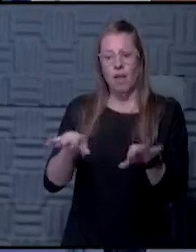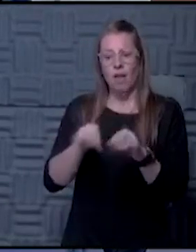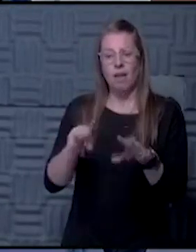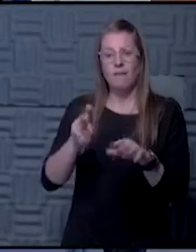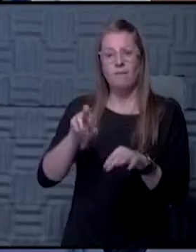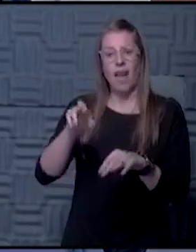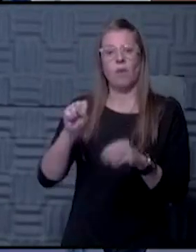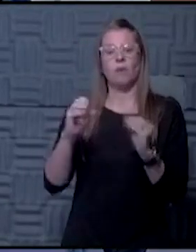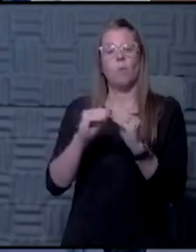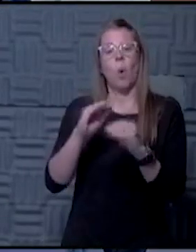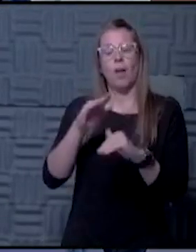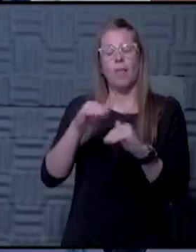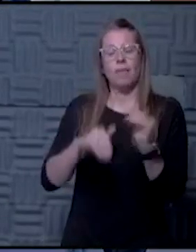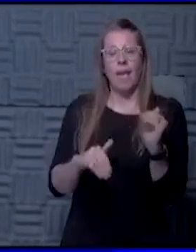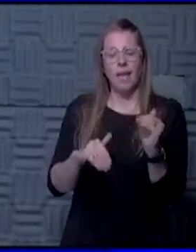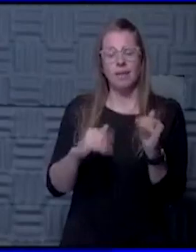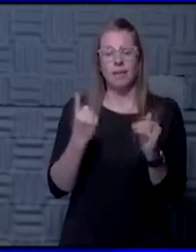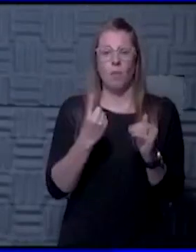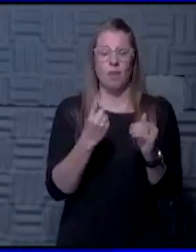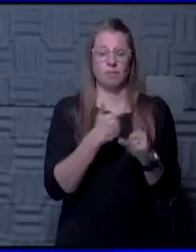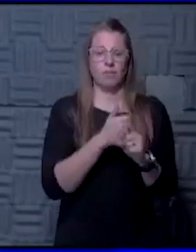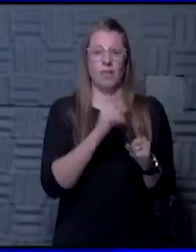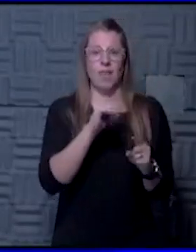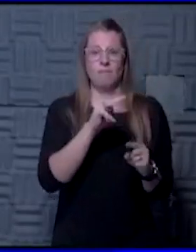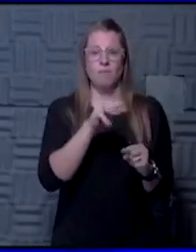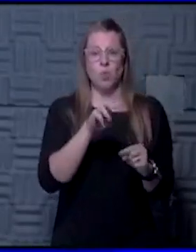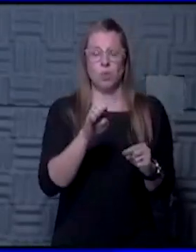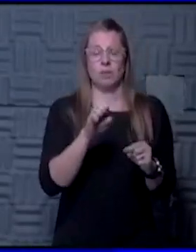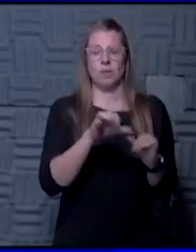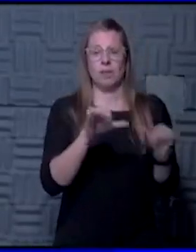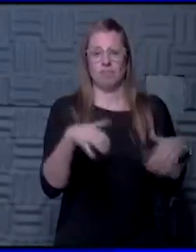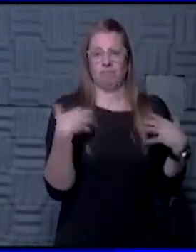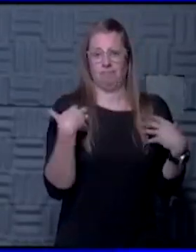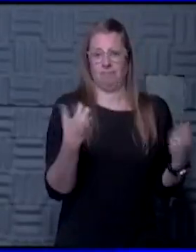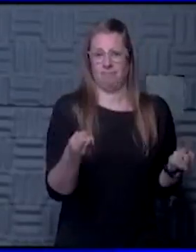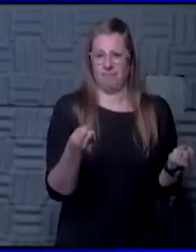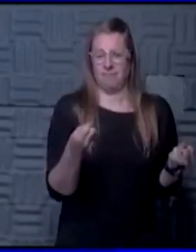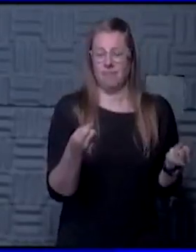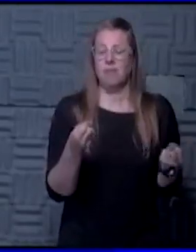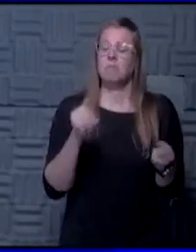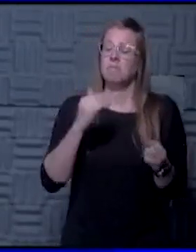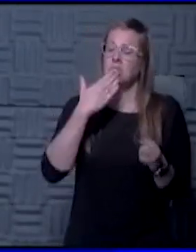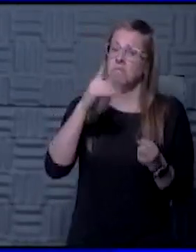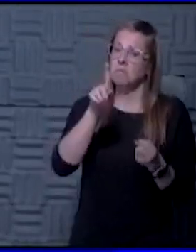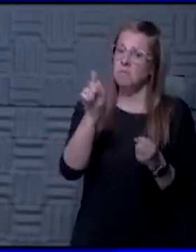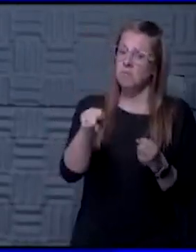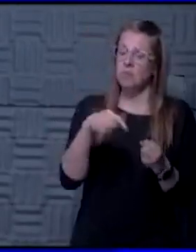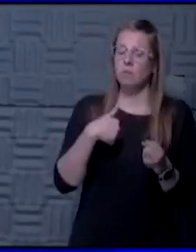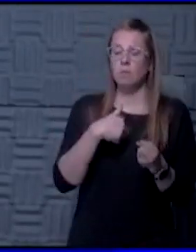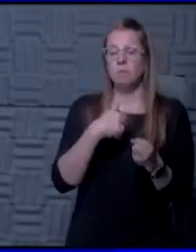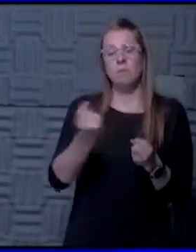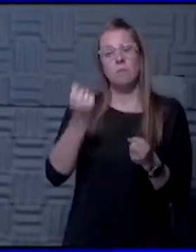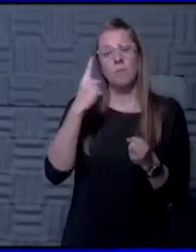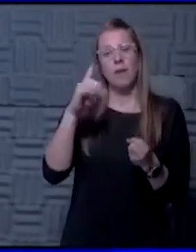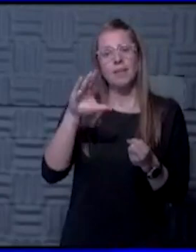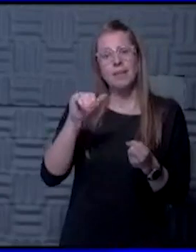that's healthier or has a better immune system? Yeah, that's a very good question. We do understand there is a case